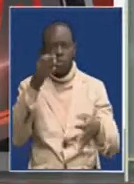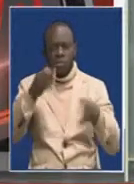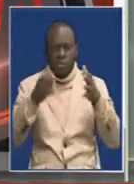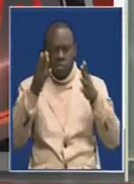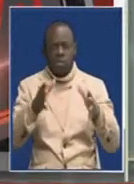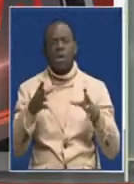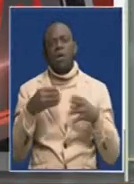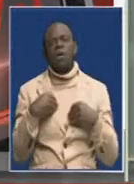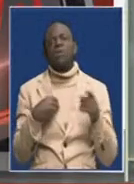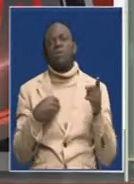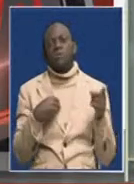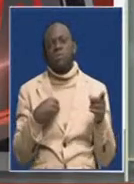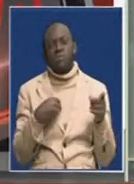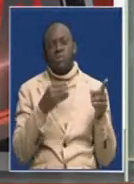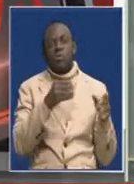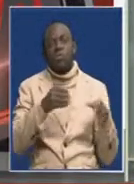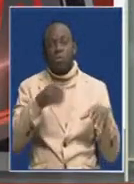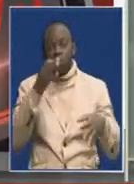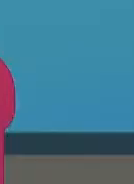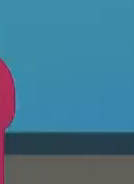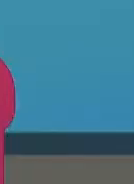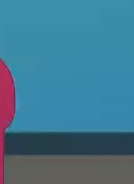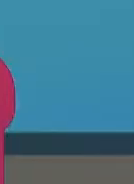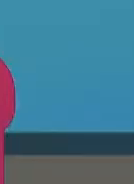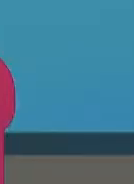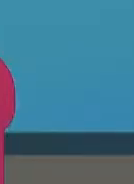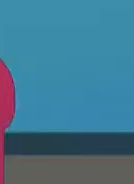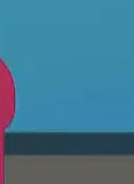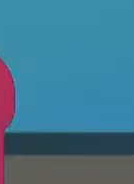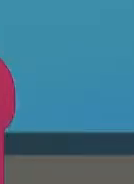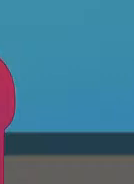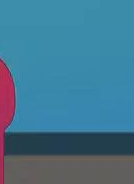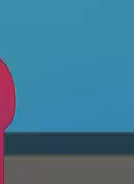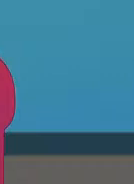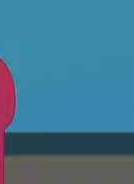has since been adjourned to July 12, 2022.